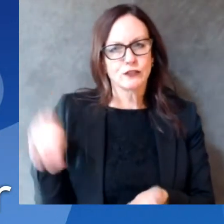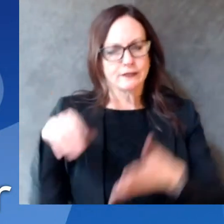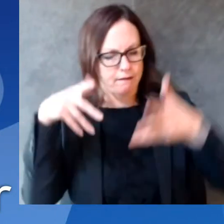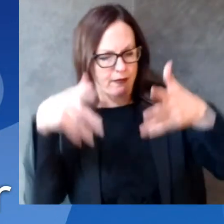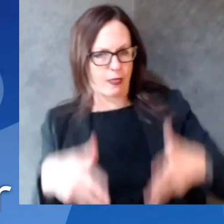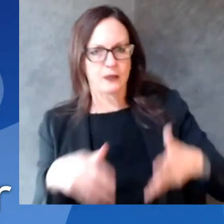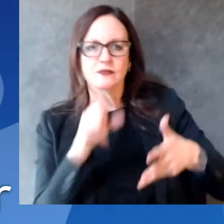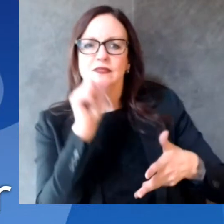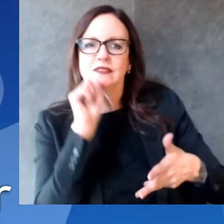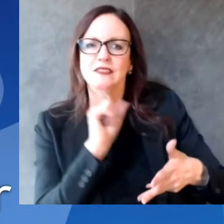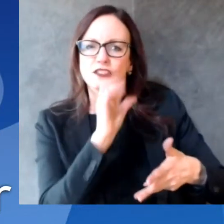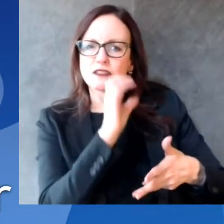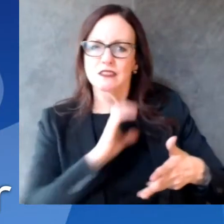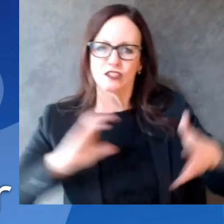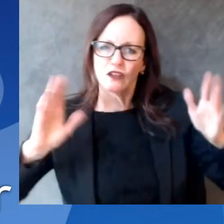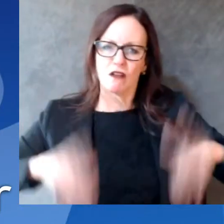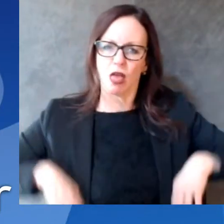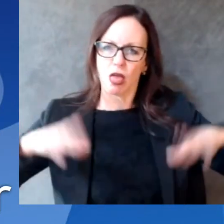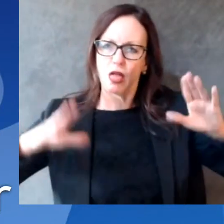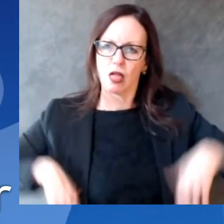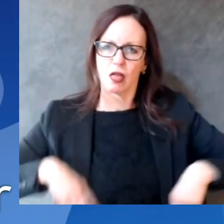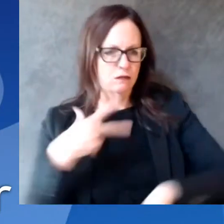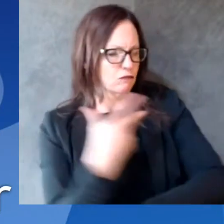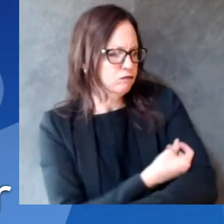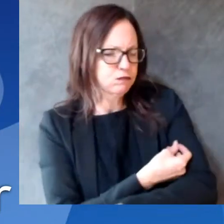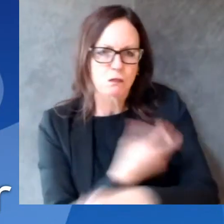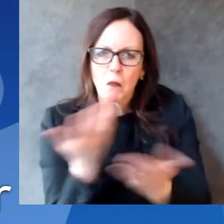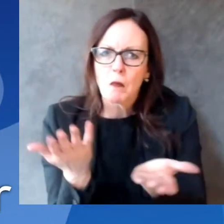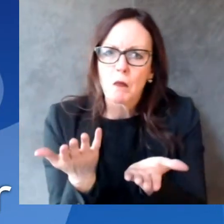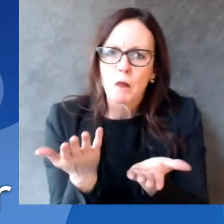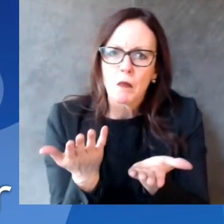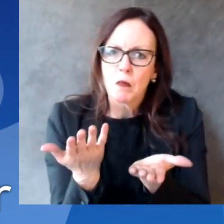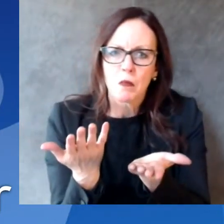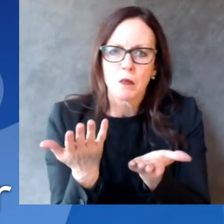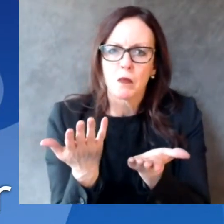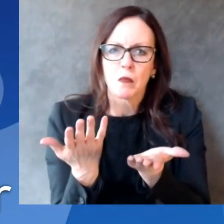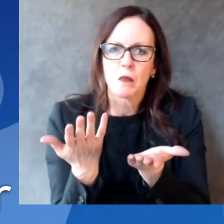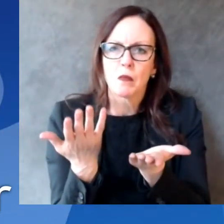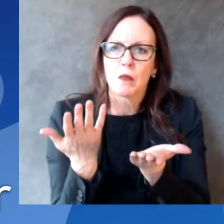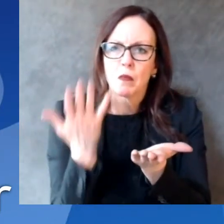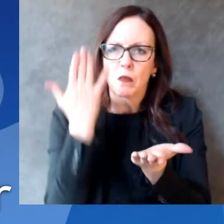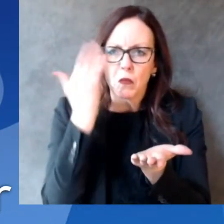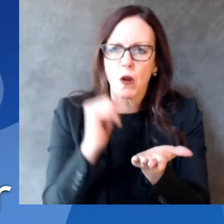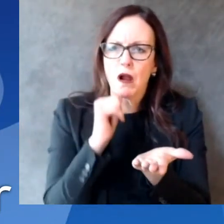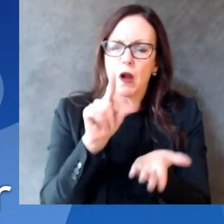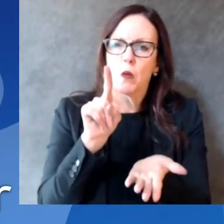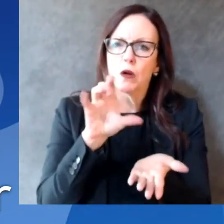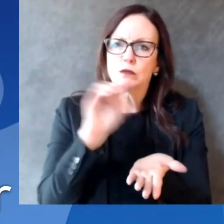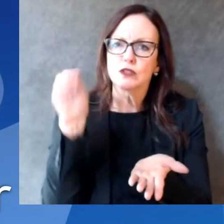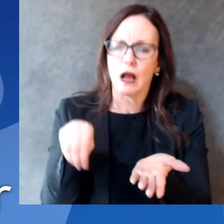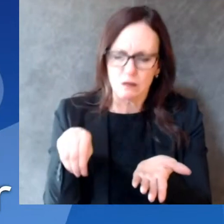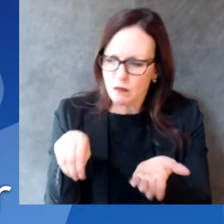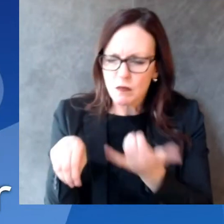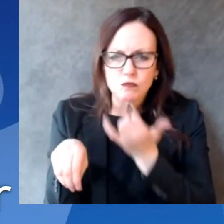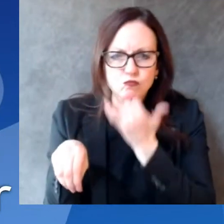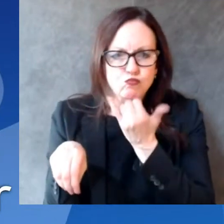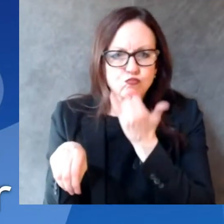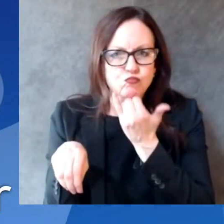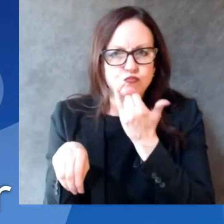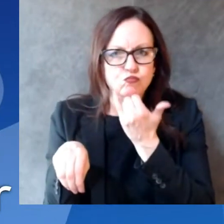population's vaccination rate, since people 65 and older are among those most motivated to get the vaccine? Thank you.